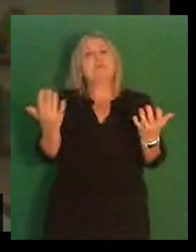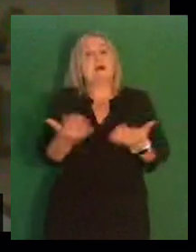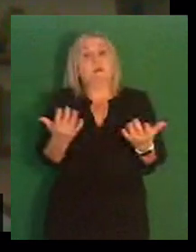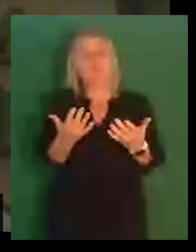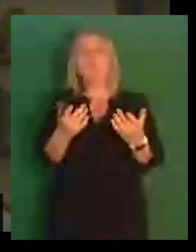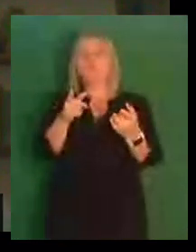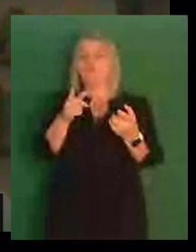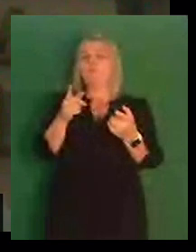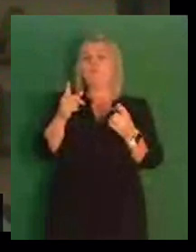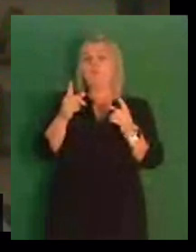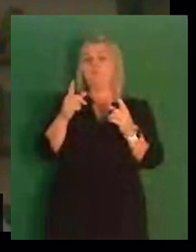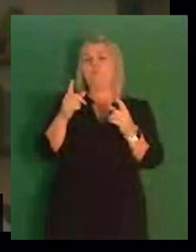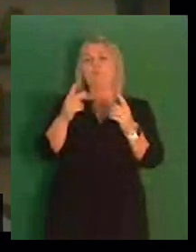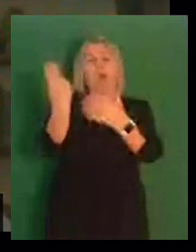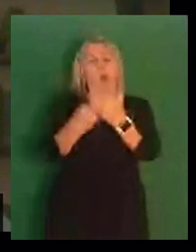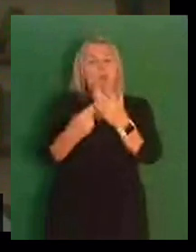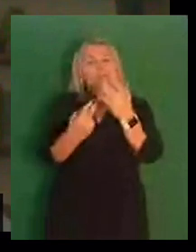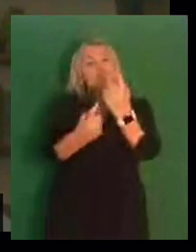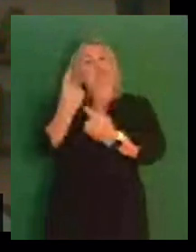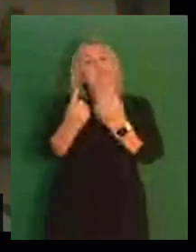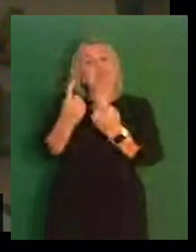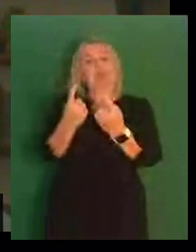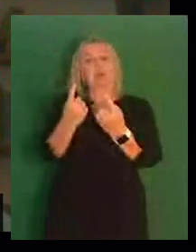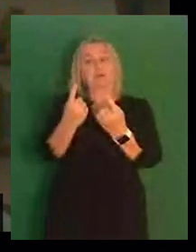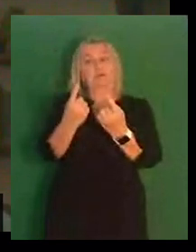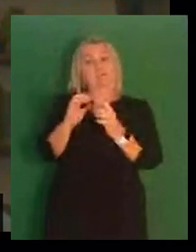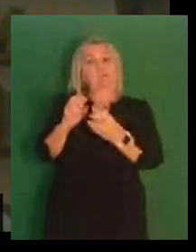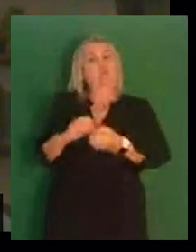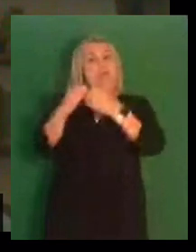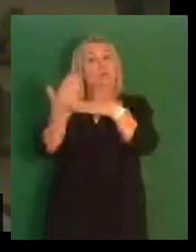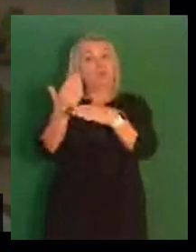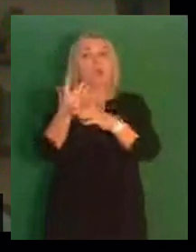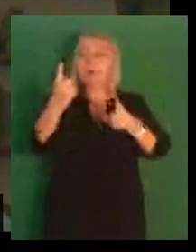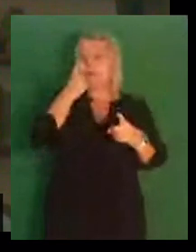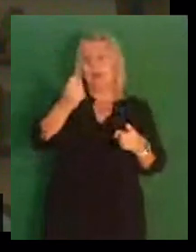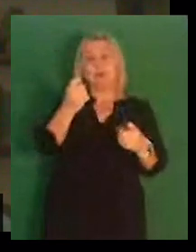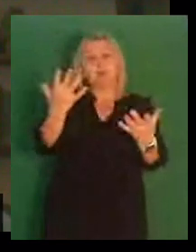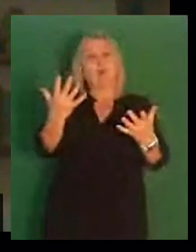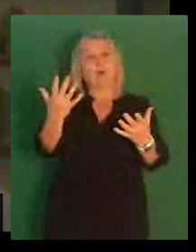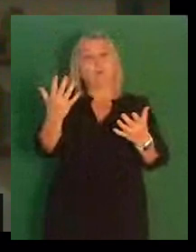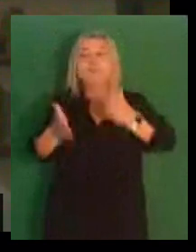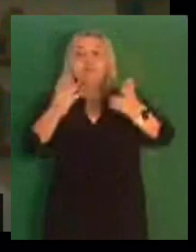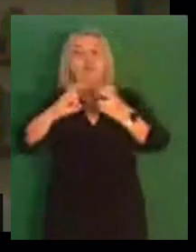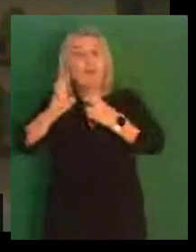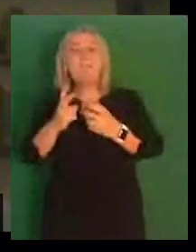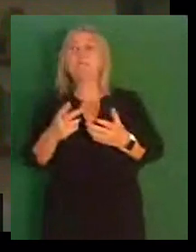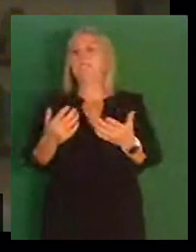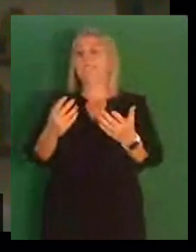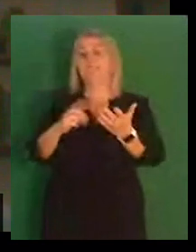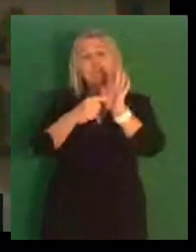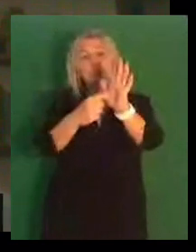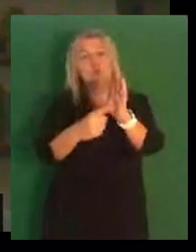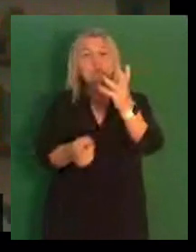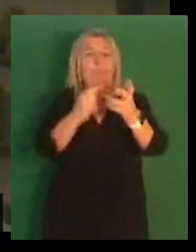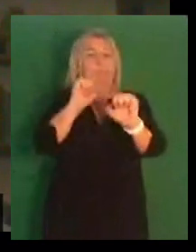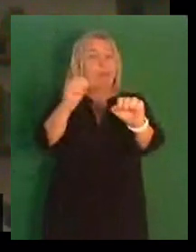the possibility to take the works elsewhere, and generally still recovering. I think kind